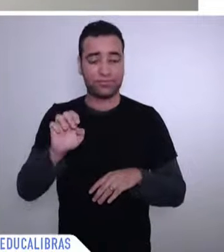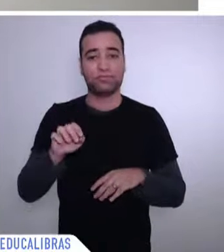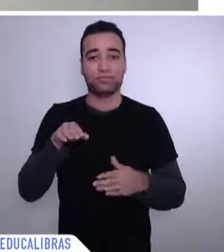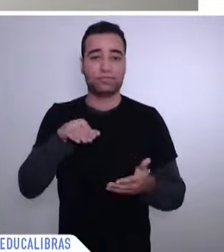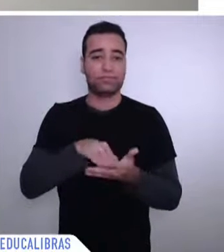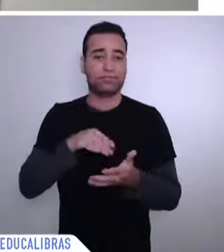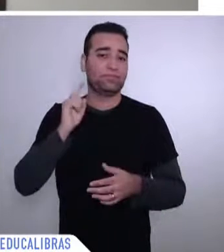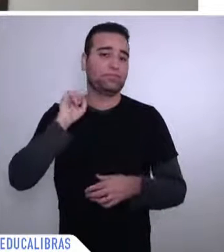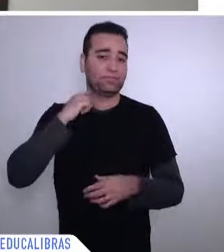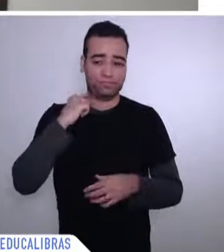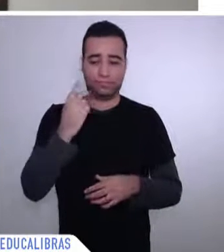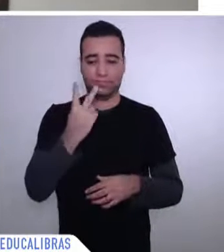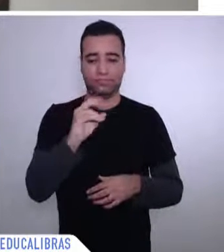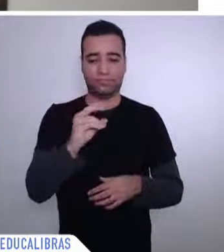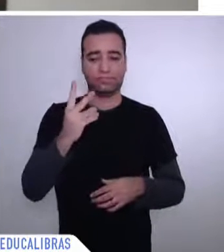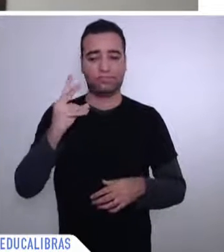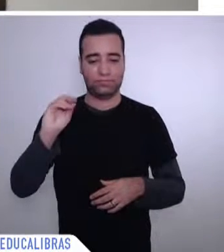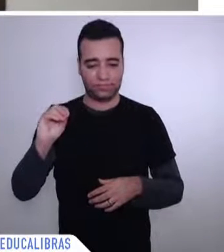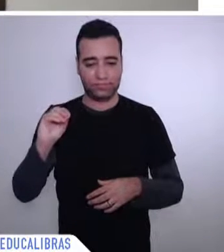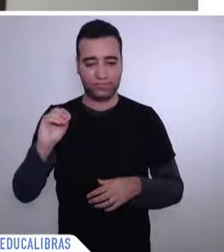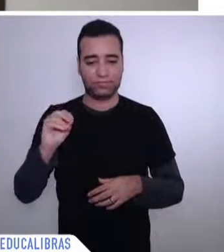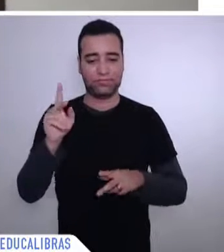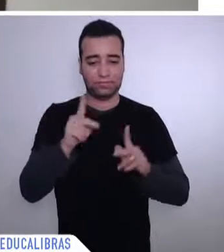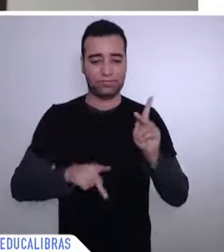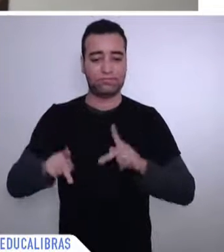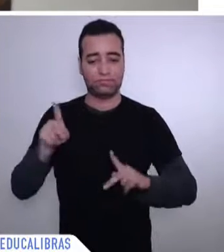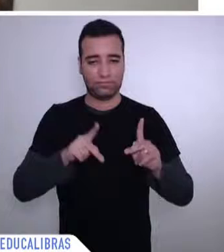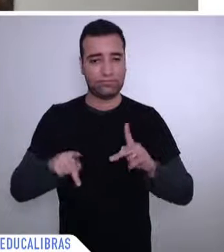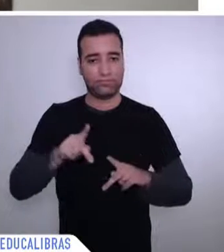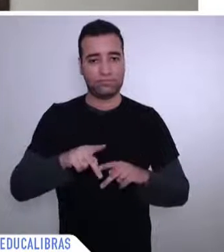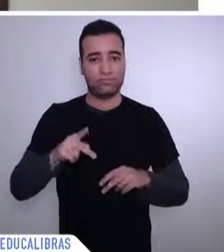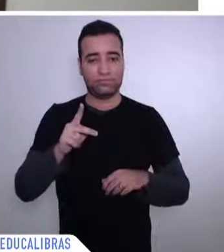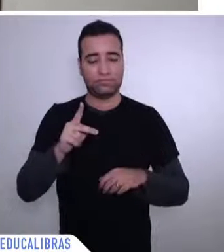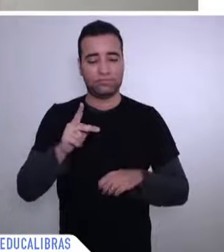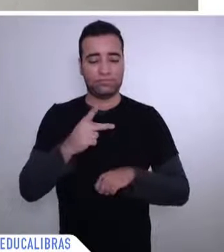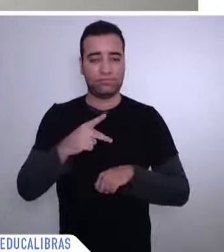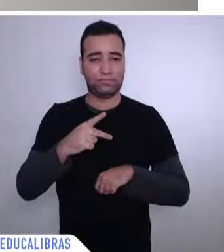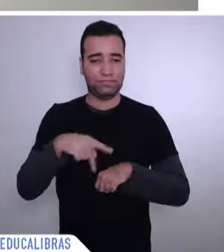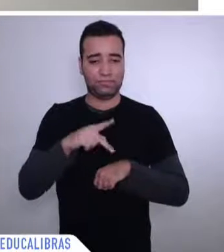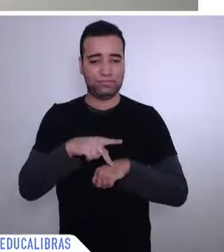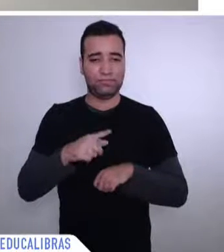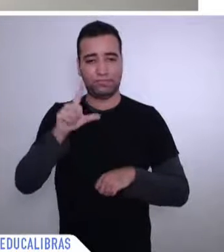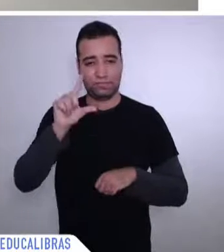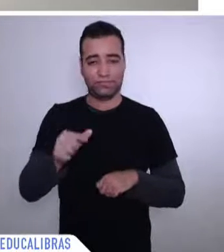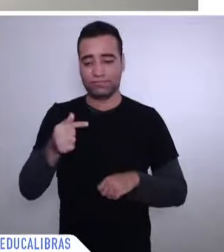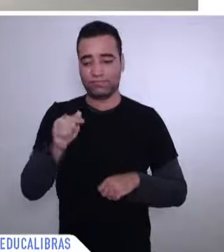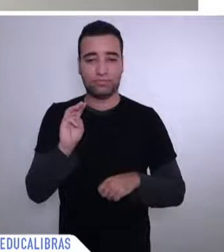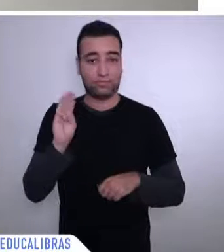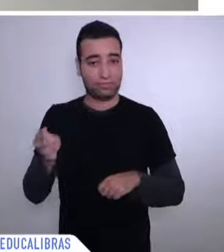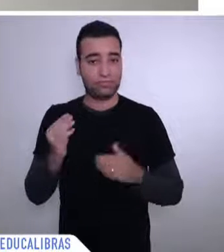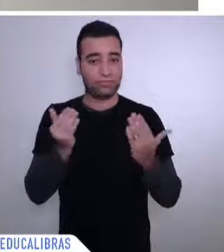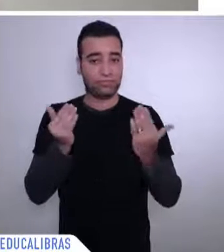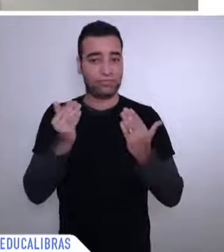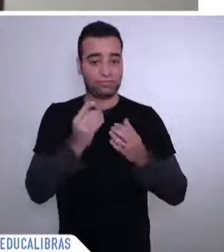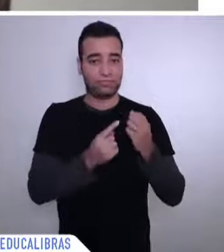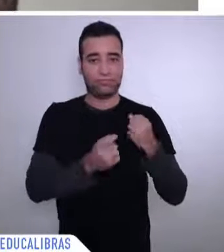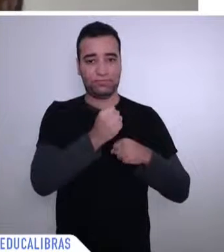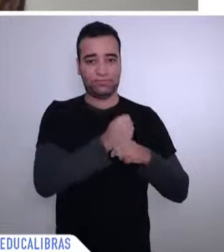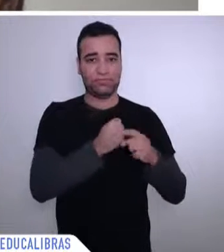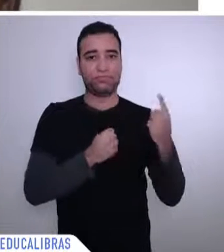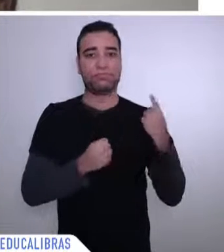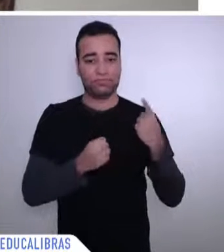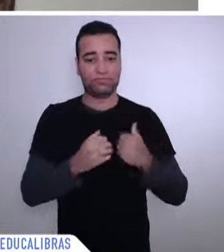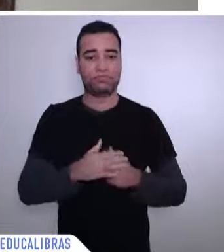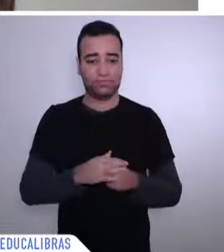published by IBGE, by May 2020, the employed population in the country has decreased 7